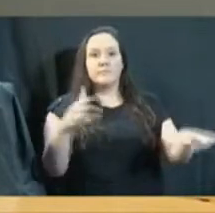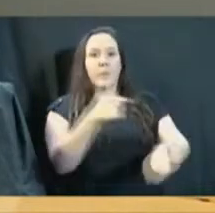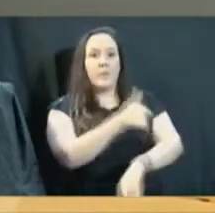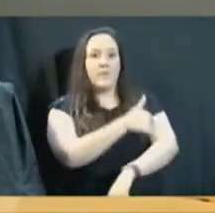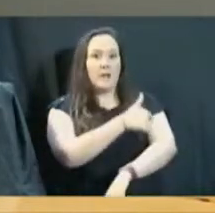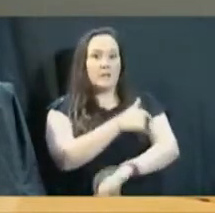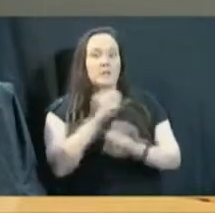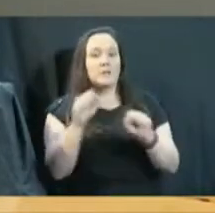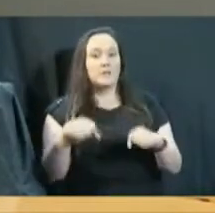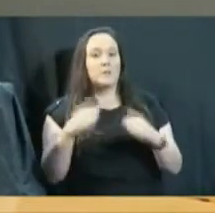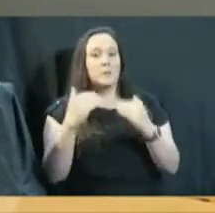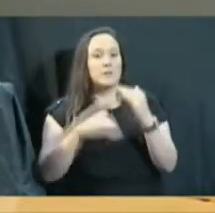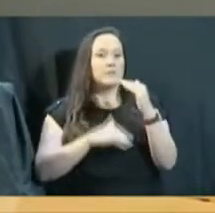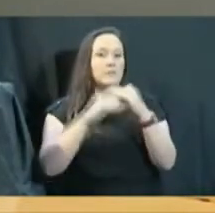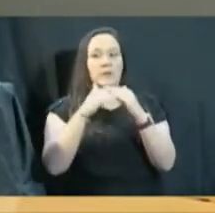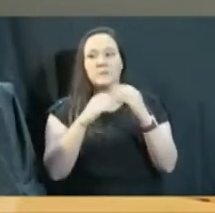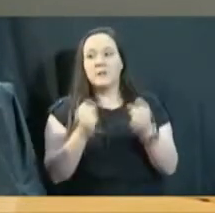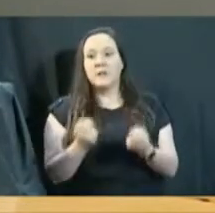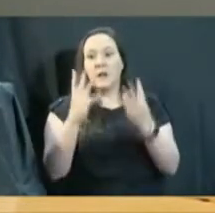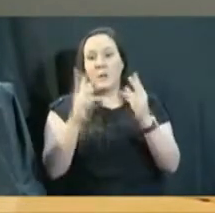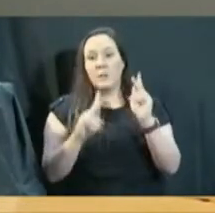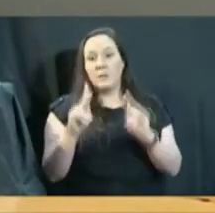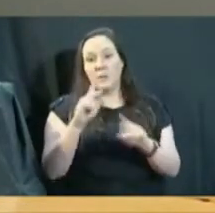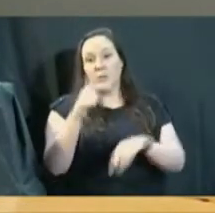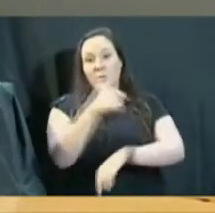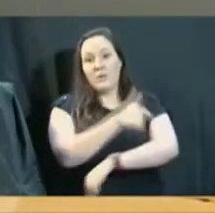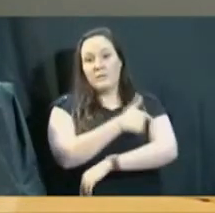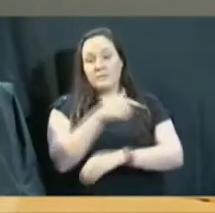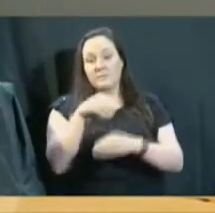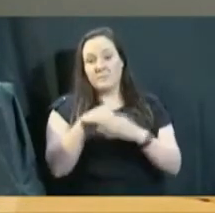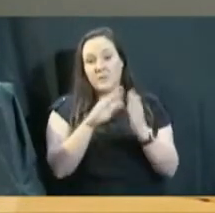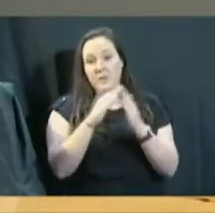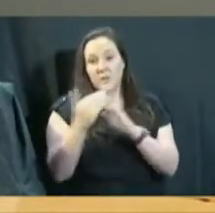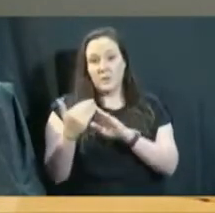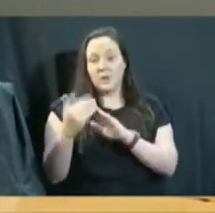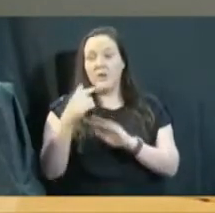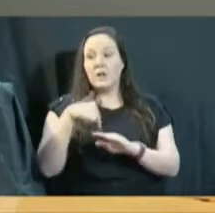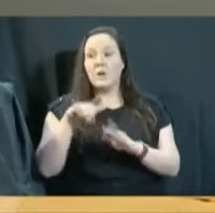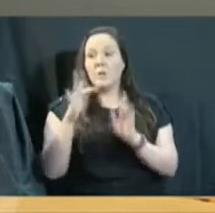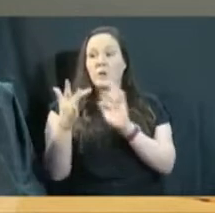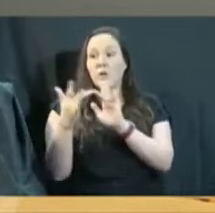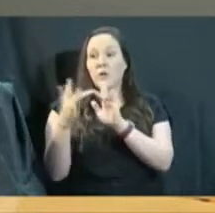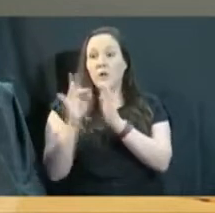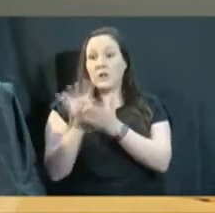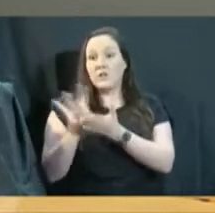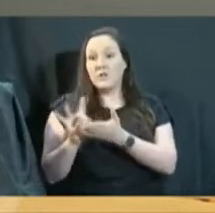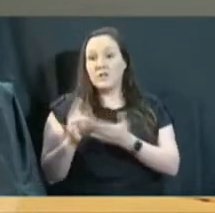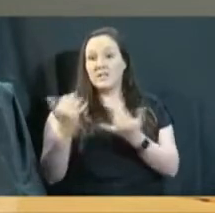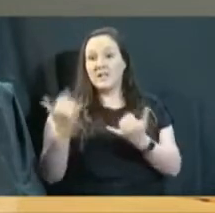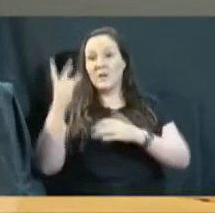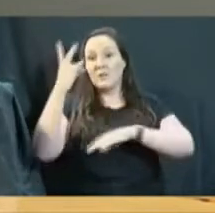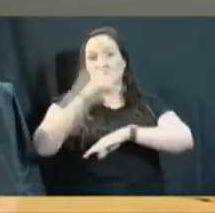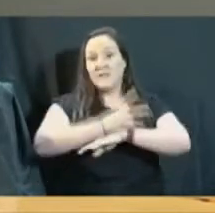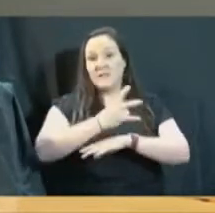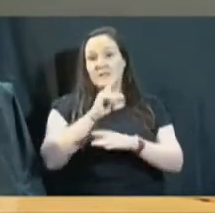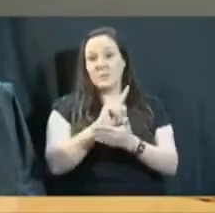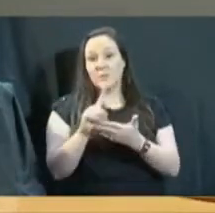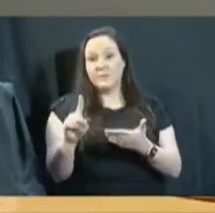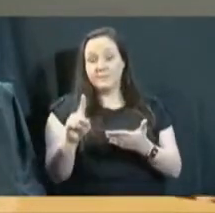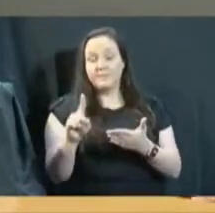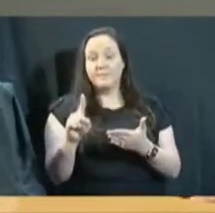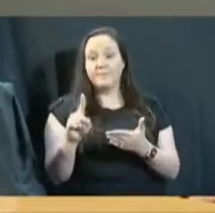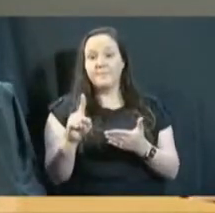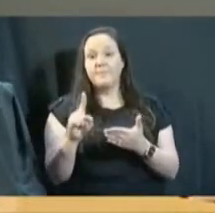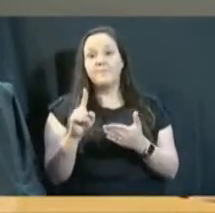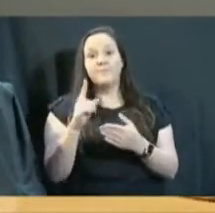can maximize the number of people who are vaccinated in our community. We are contact tracing now 7 days a week. And in